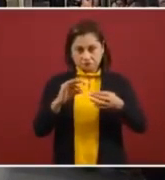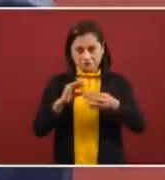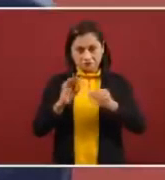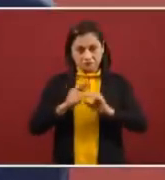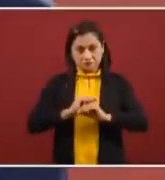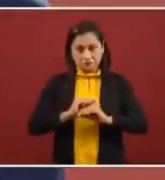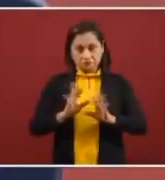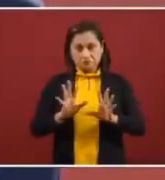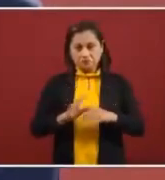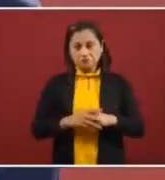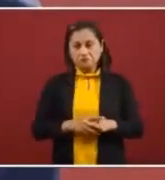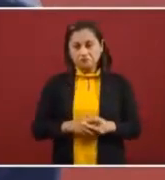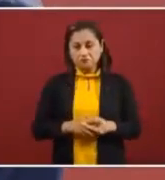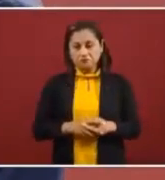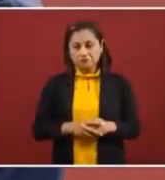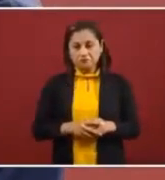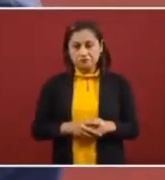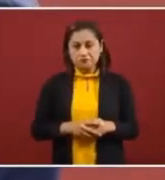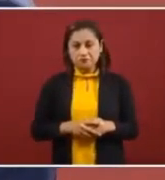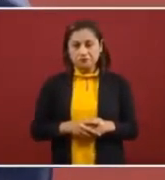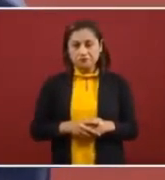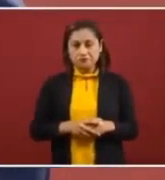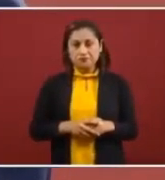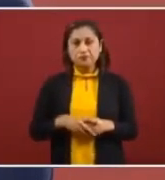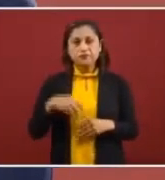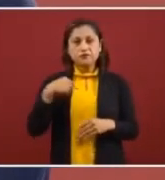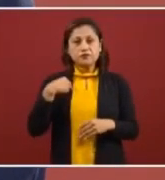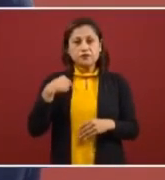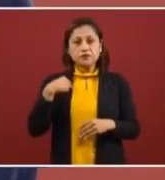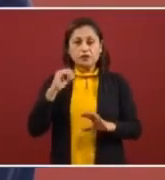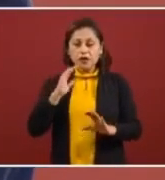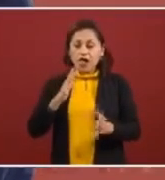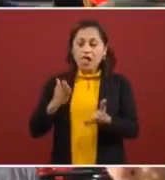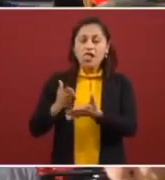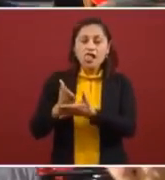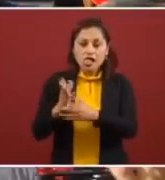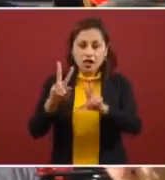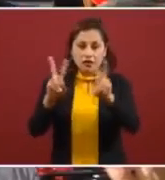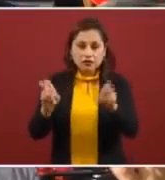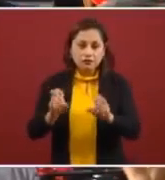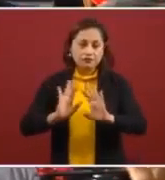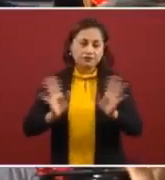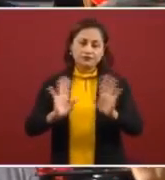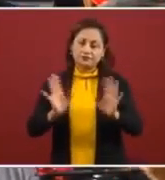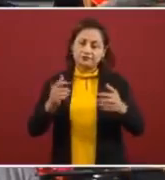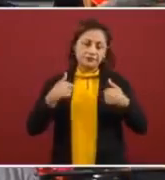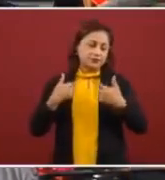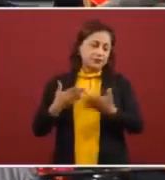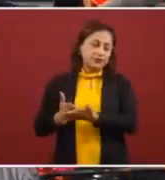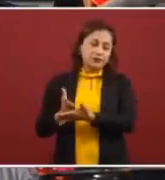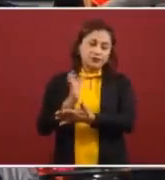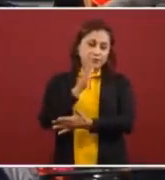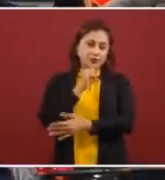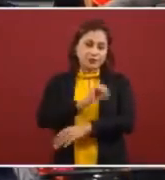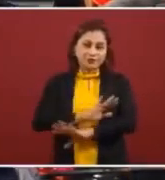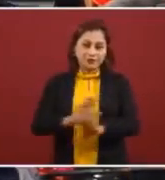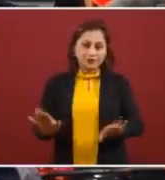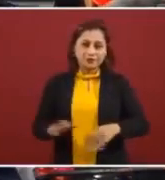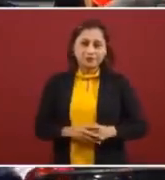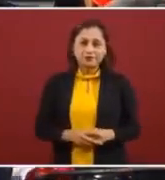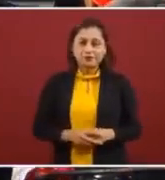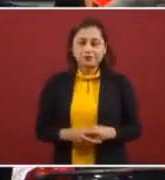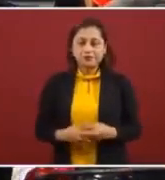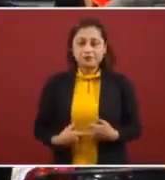If it has to do with parties, I don't get involved. And it's not my area. Don't ask me about parties.